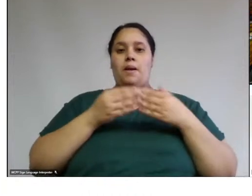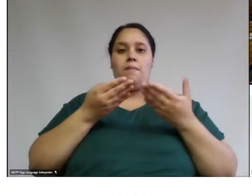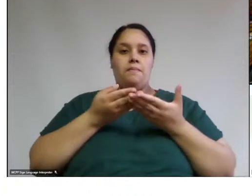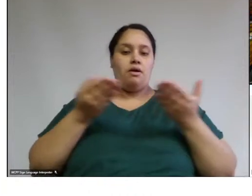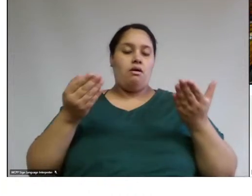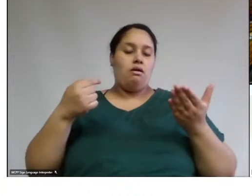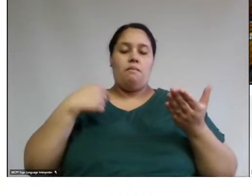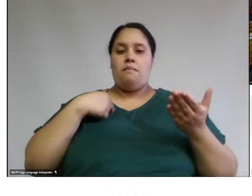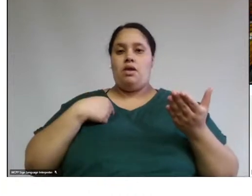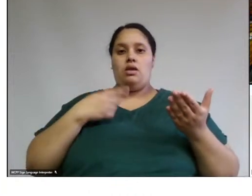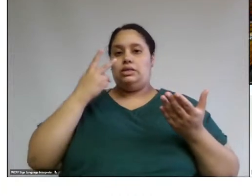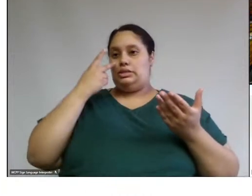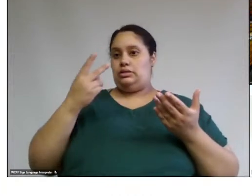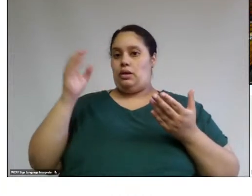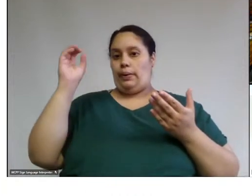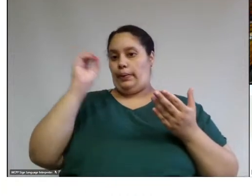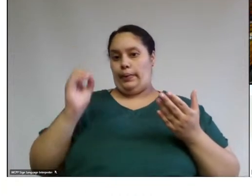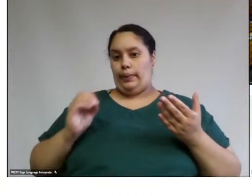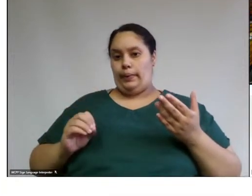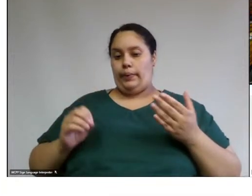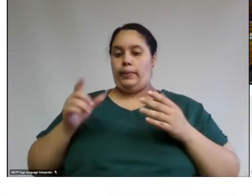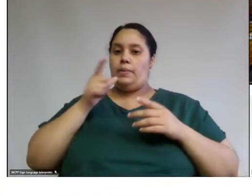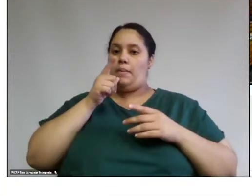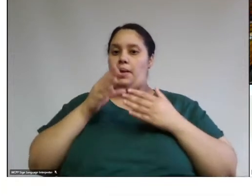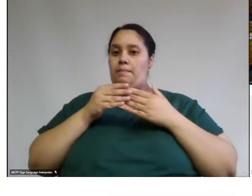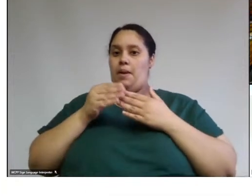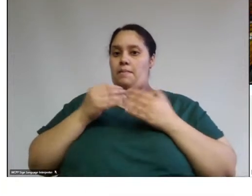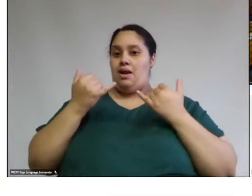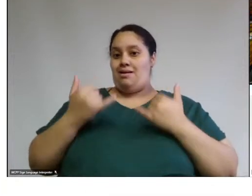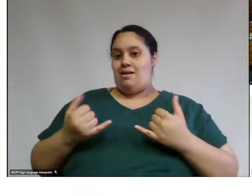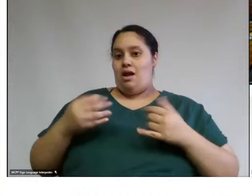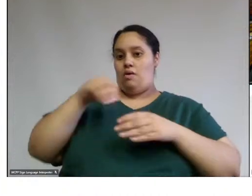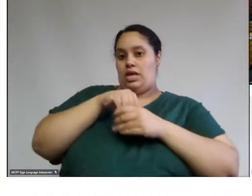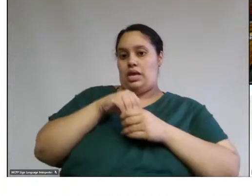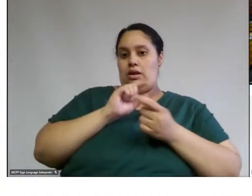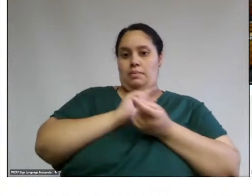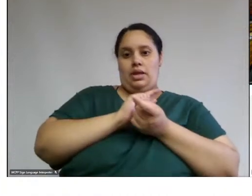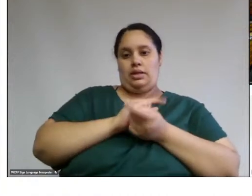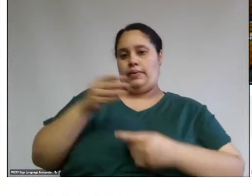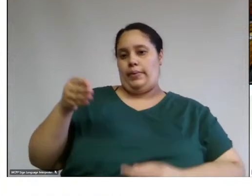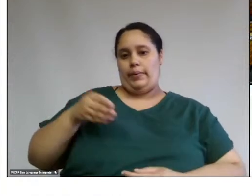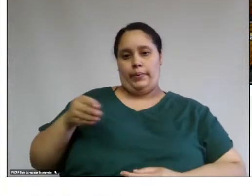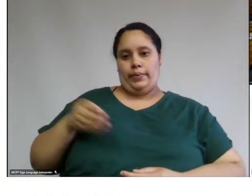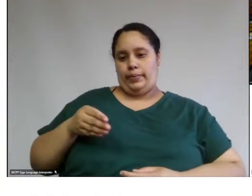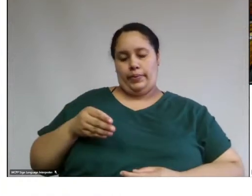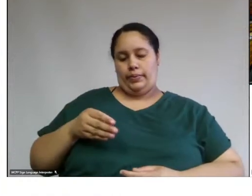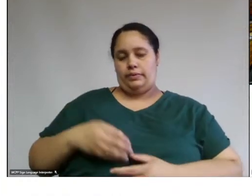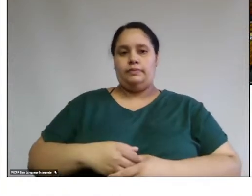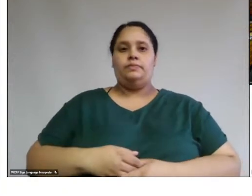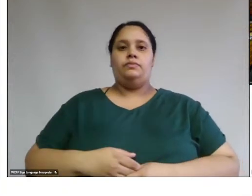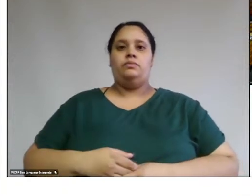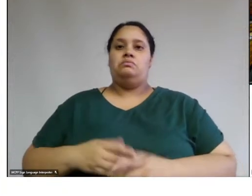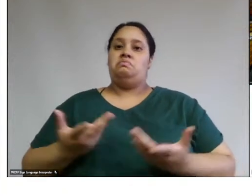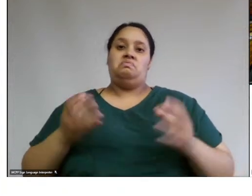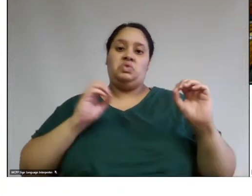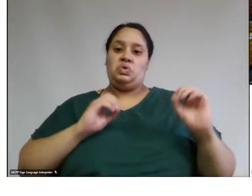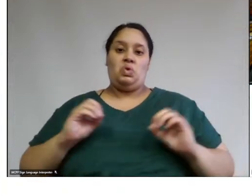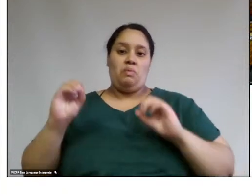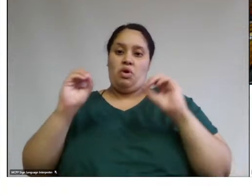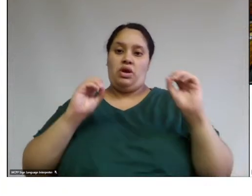haven't identified any members of the public that's currently in our meeting, Chairperson. And so far, no one